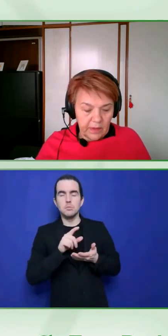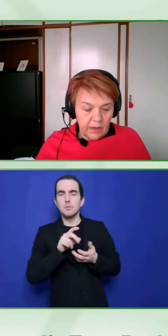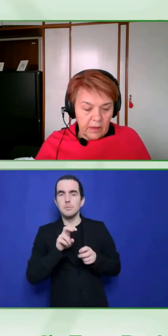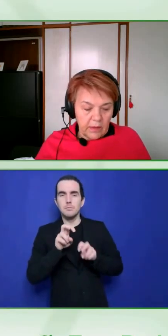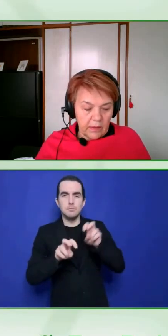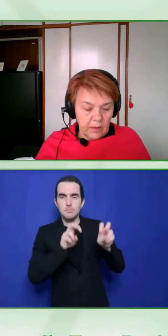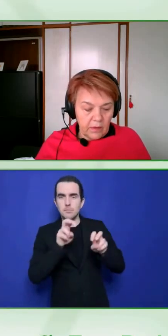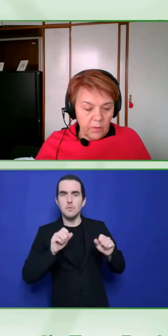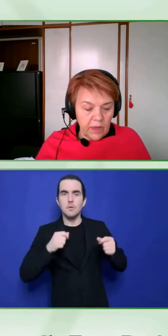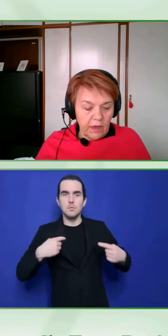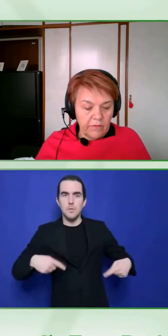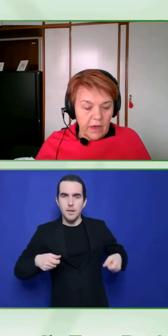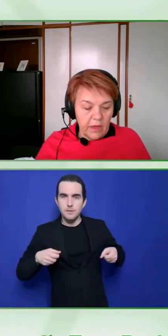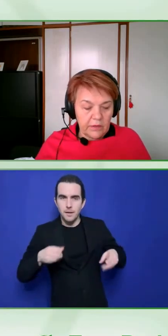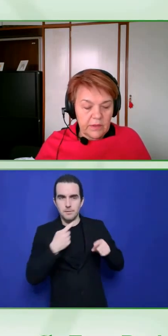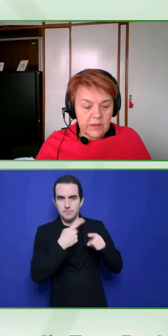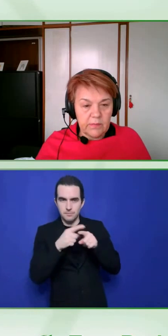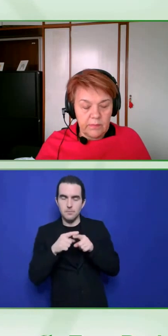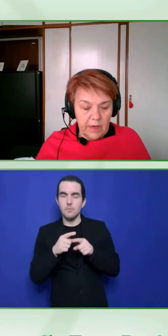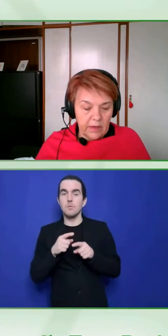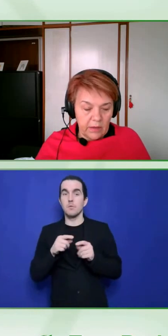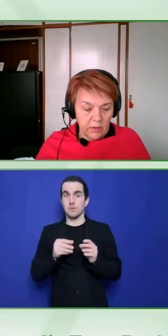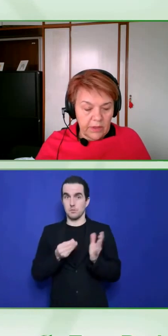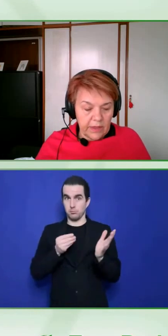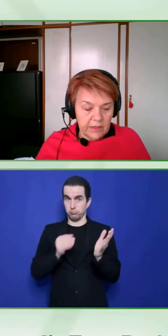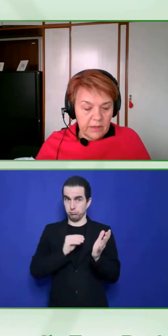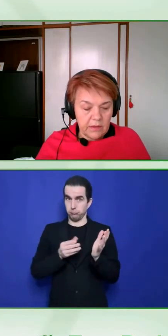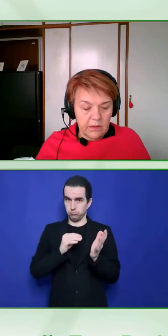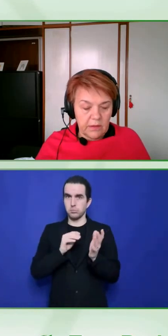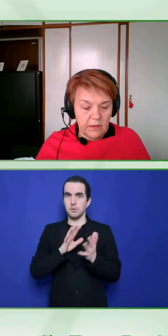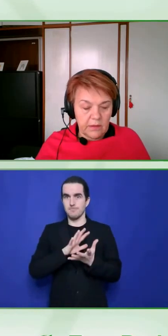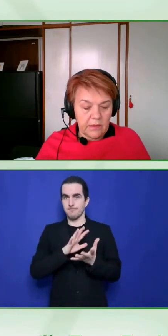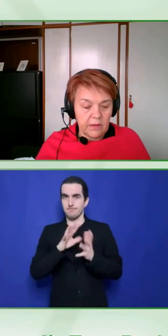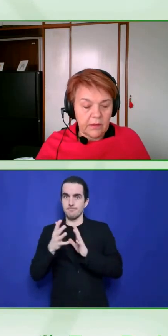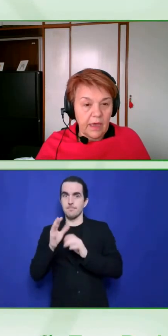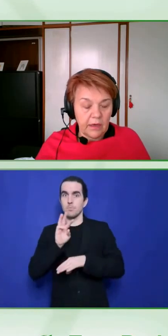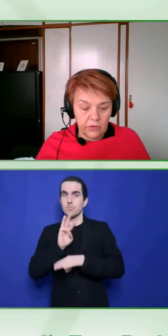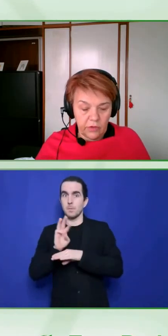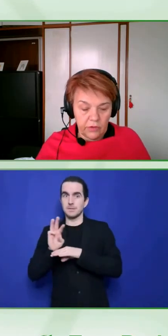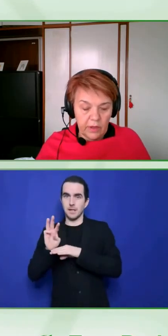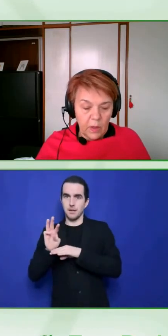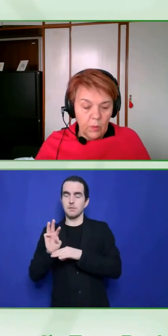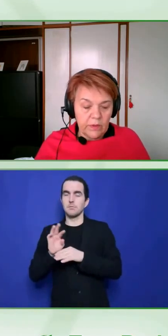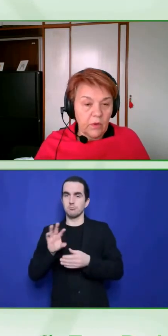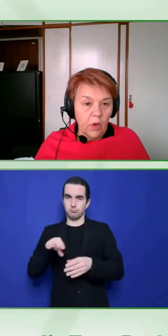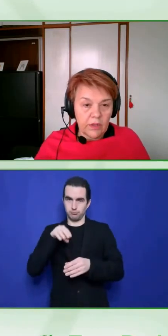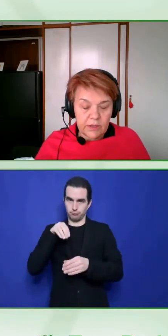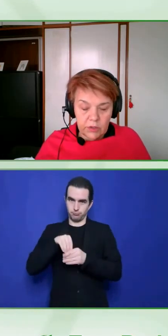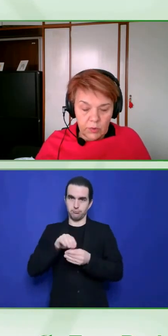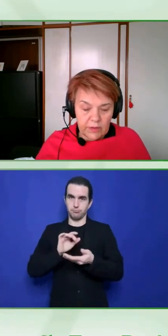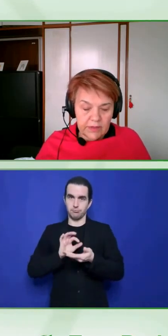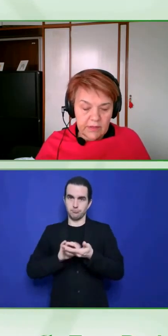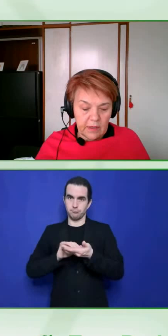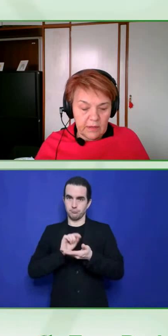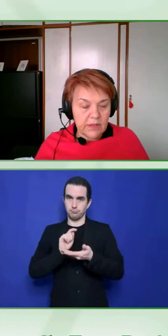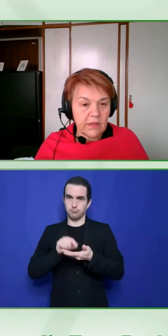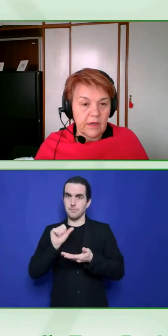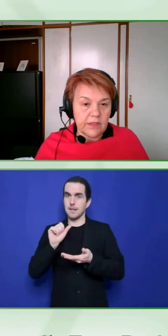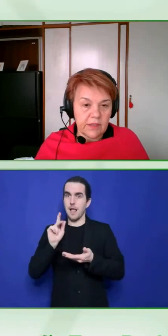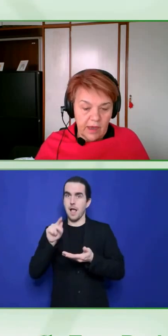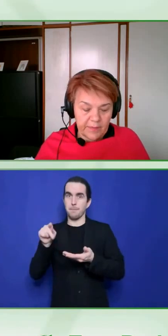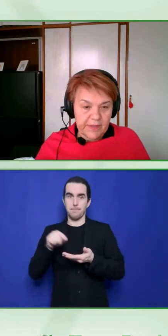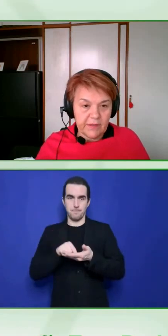accessible. We have done this by organizing a hackathon with local students